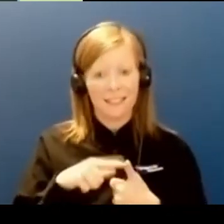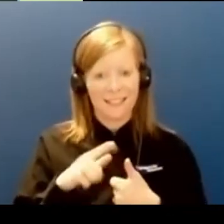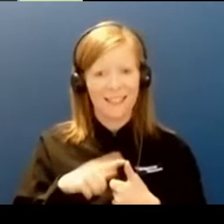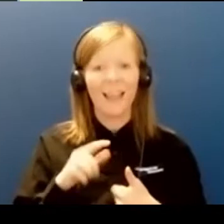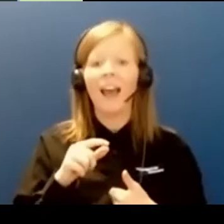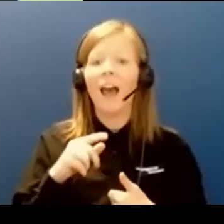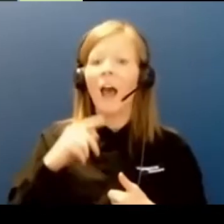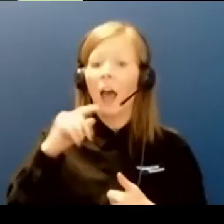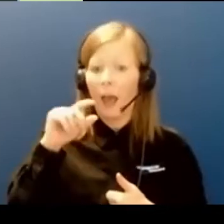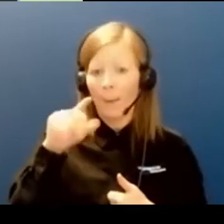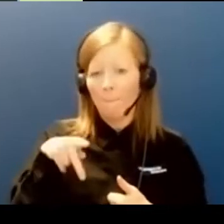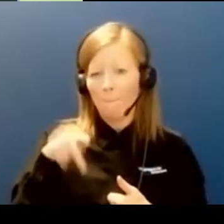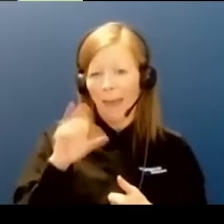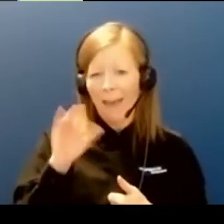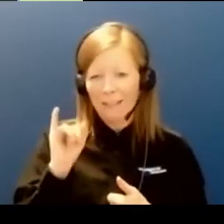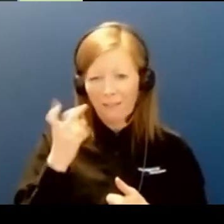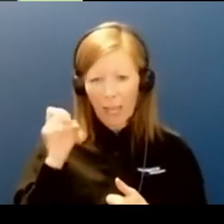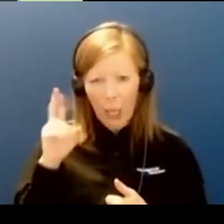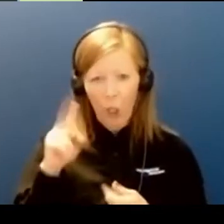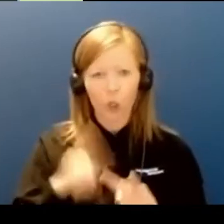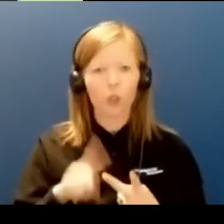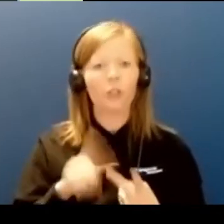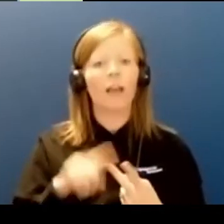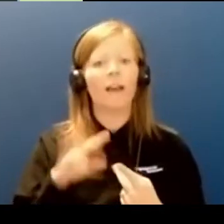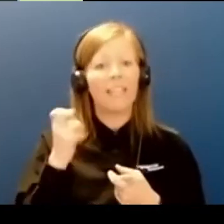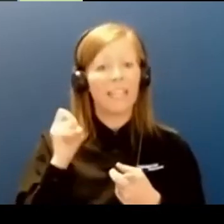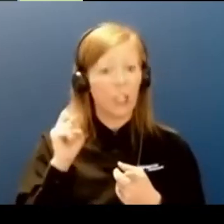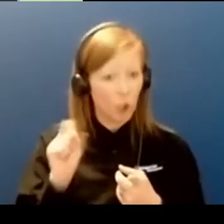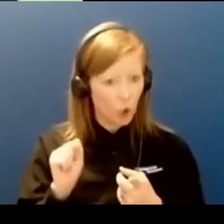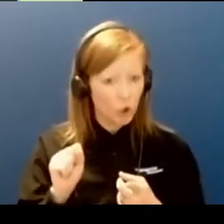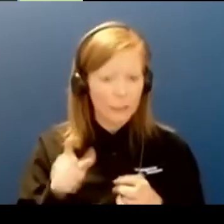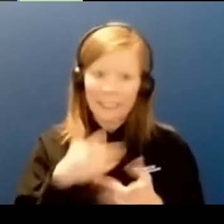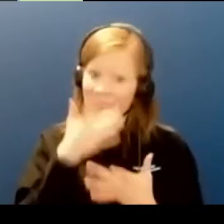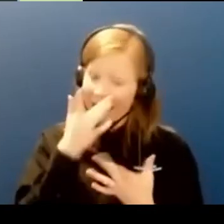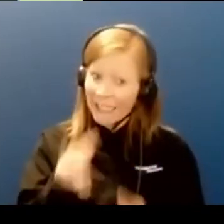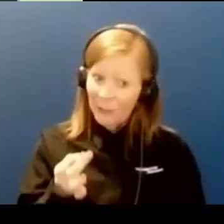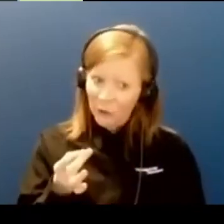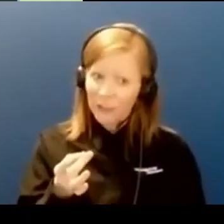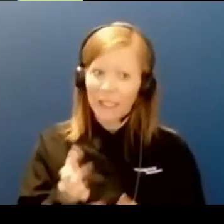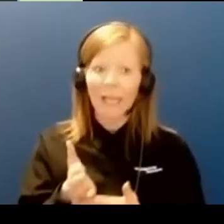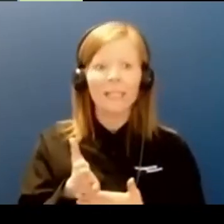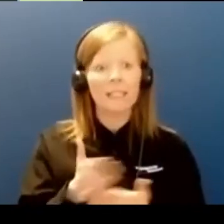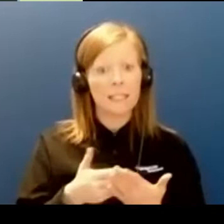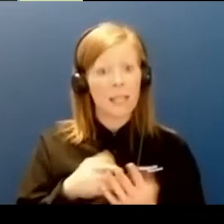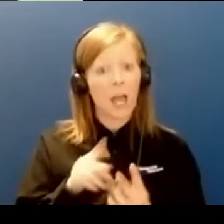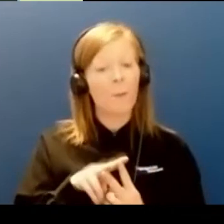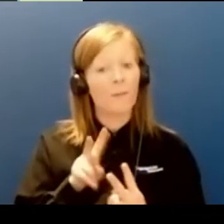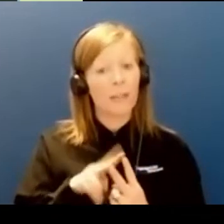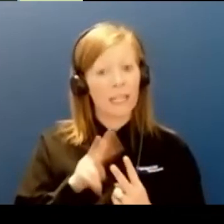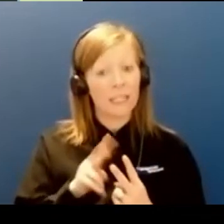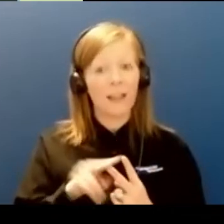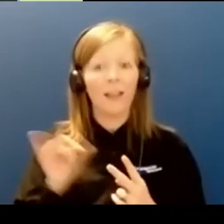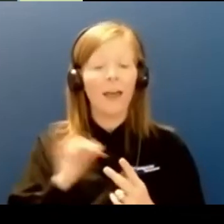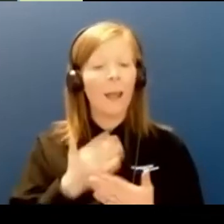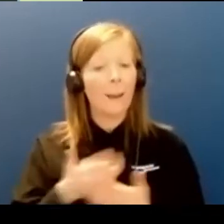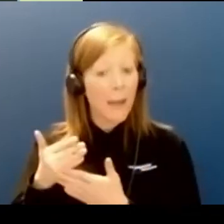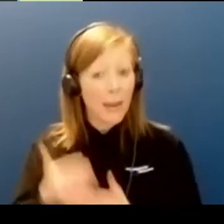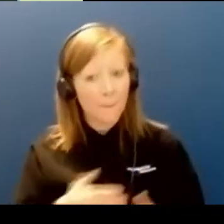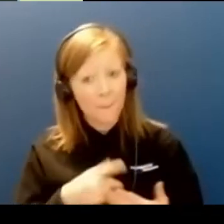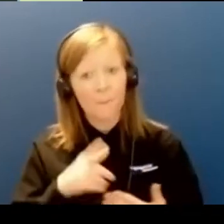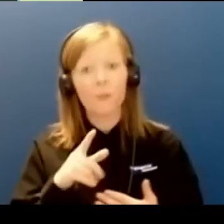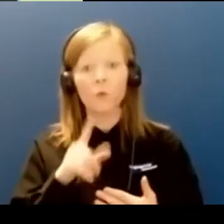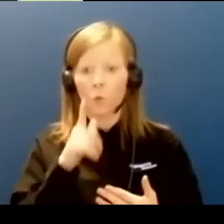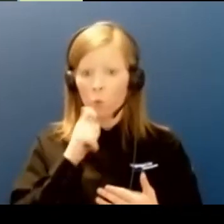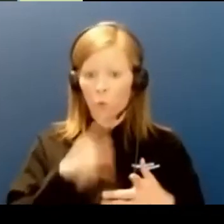fingers. Actually, it is interesting that some of the babies who start sucking